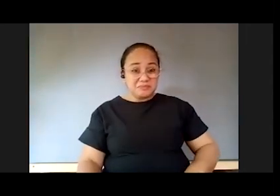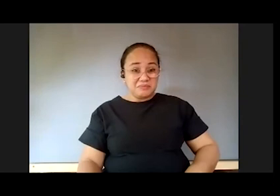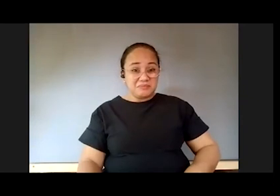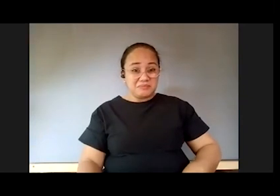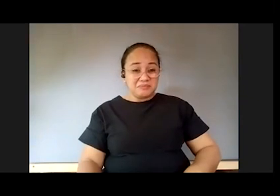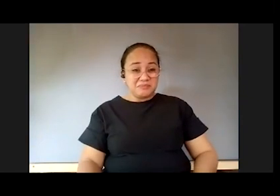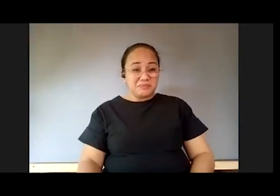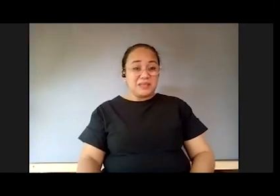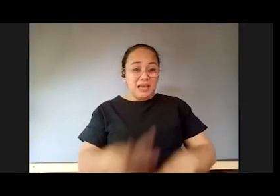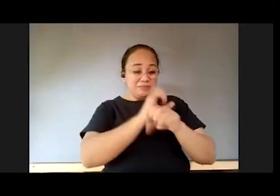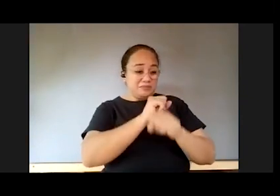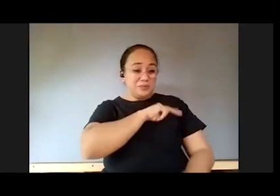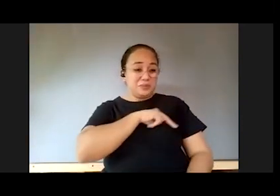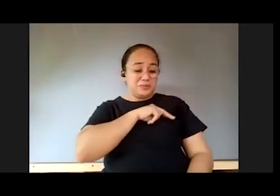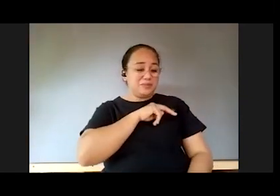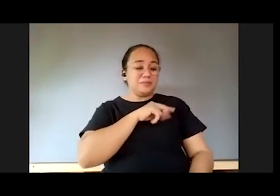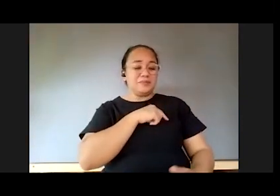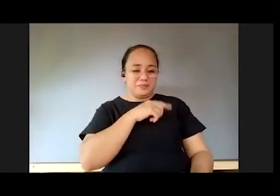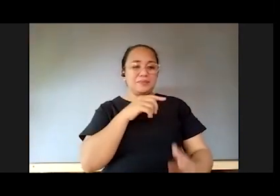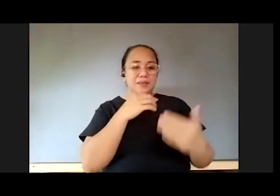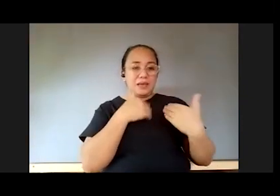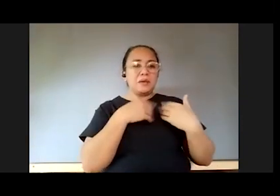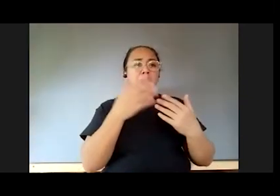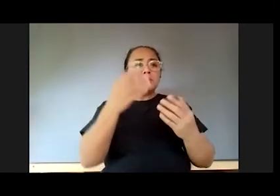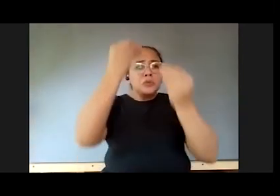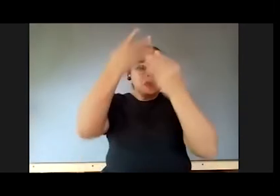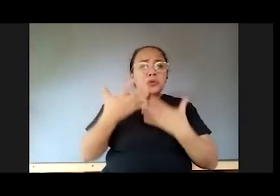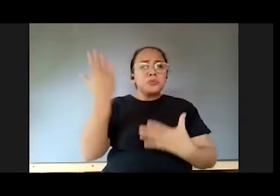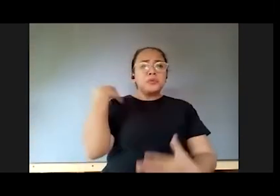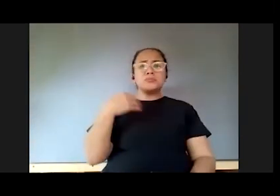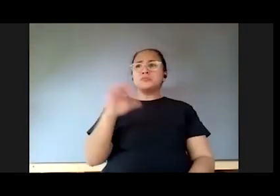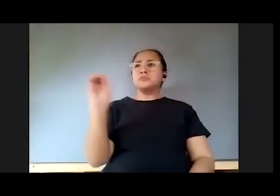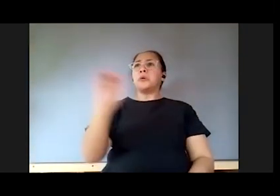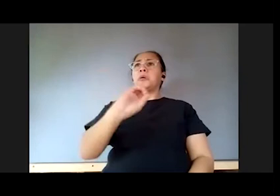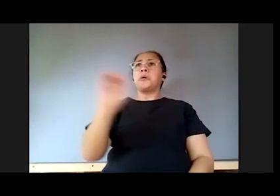And what you told me before is, no, we don't use have in these sentences.